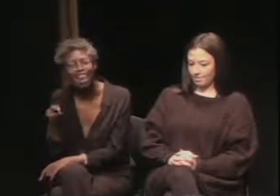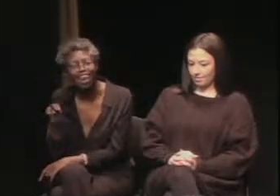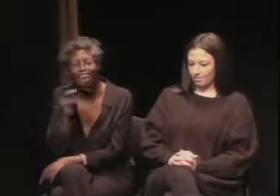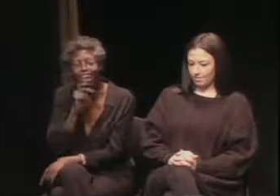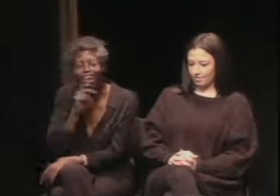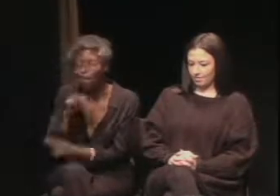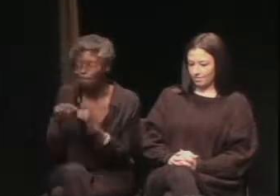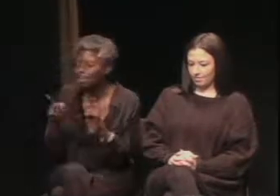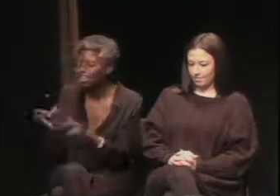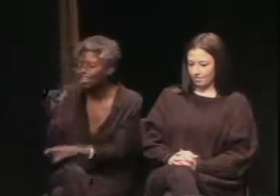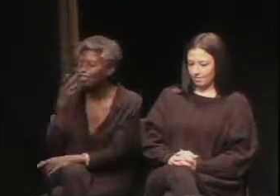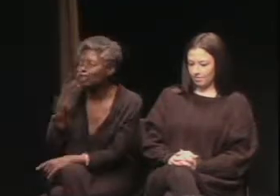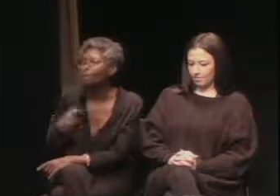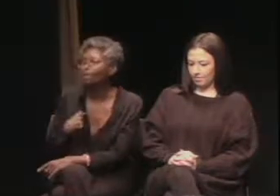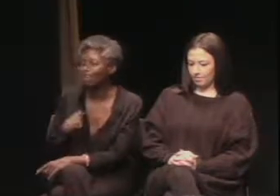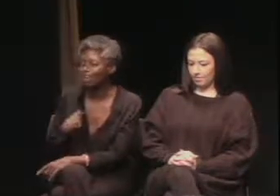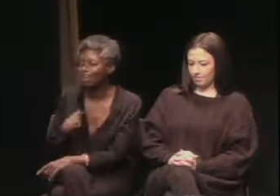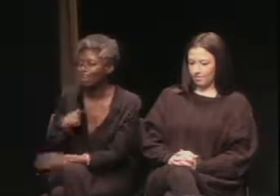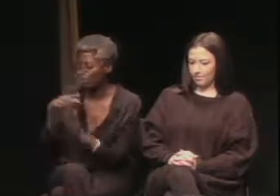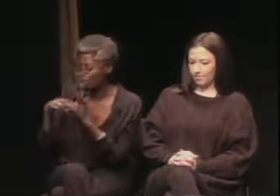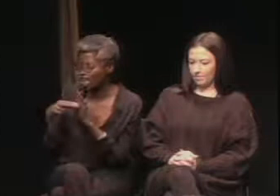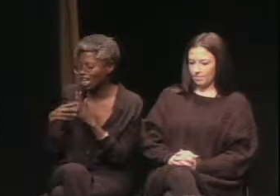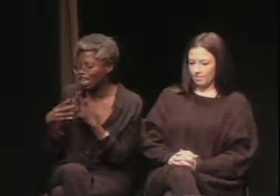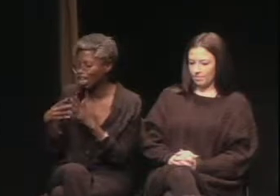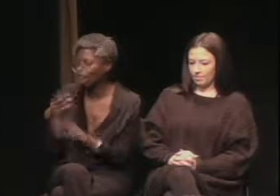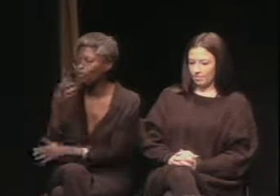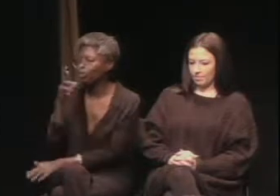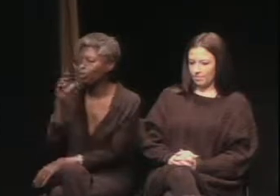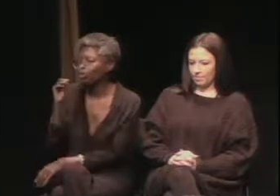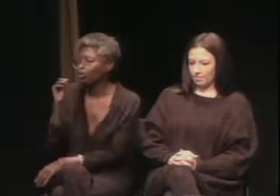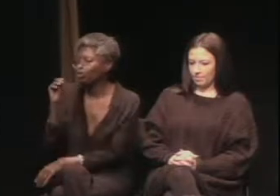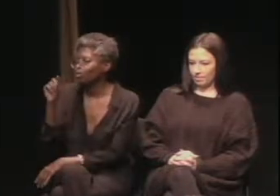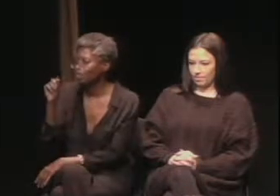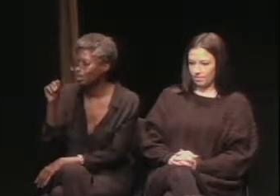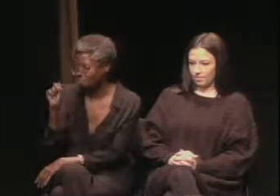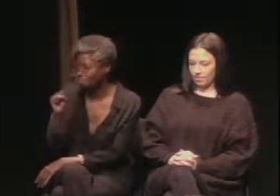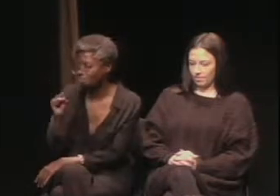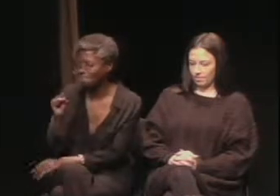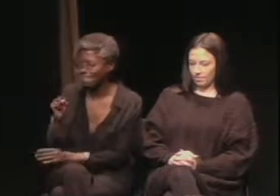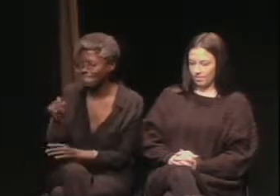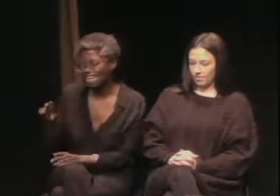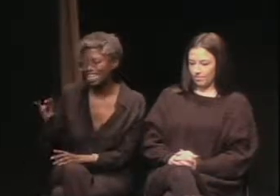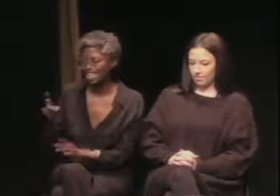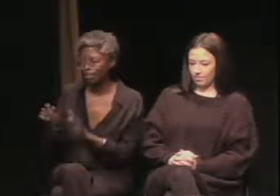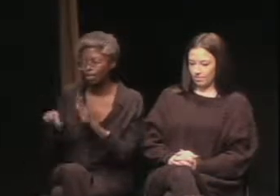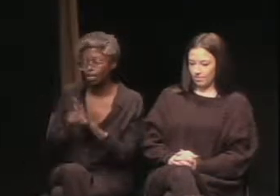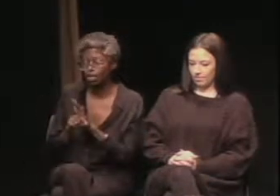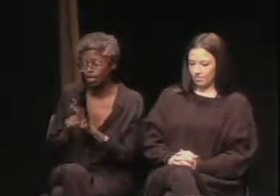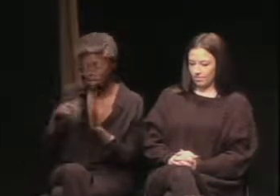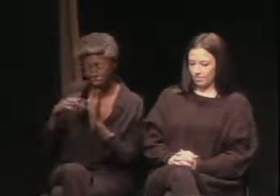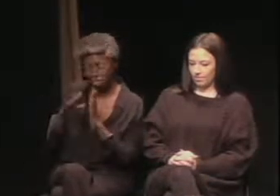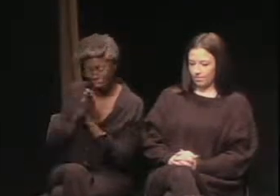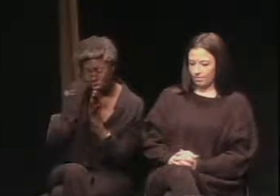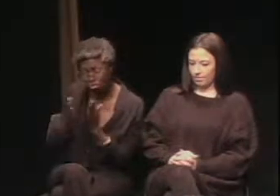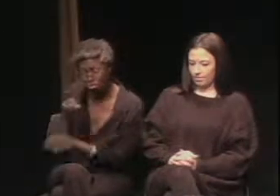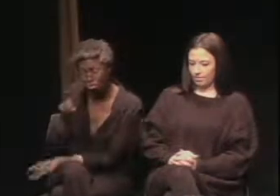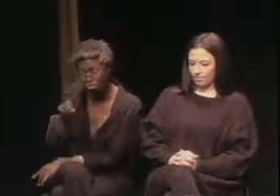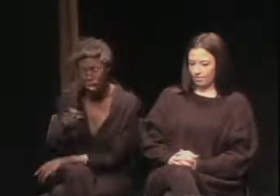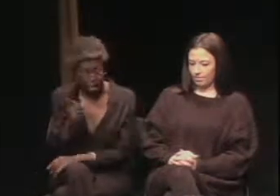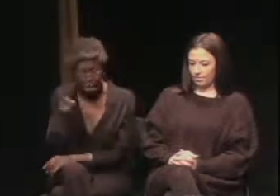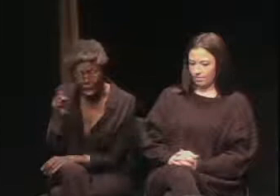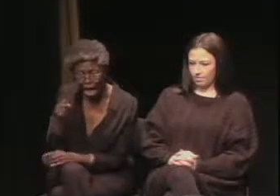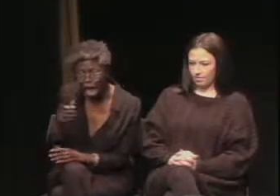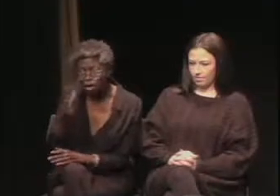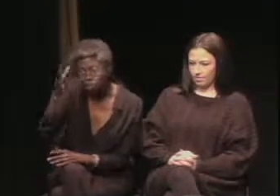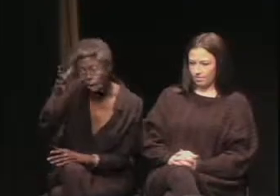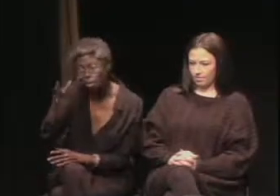He saw me reading Roots when I was in the seventh grade. Mm-hmm. I'll never forget this. And he said, you reading that book? And I was like, yeah,